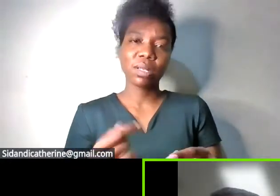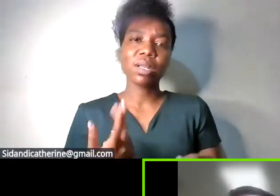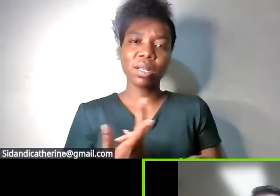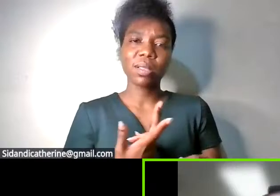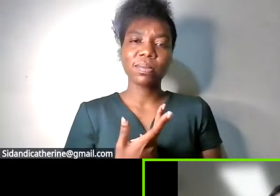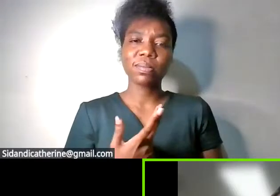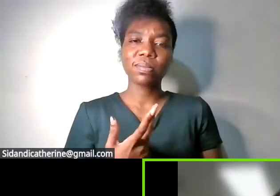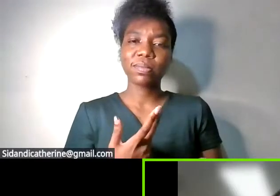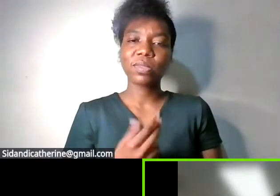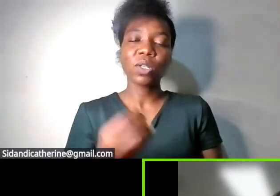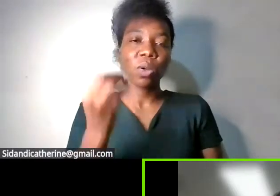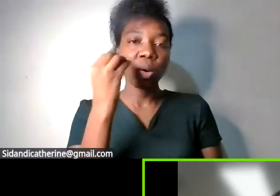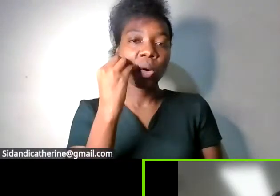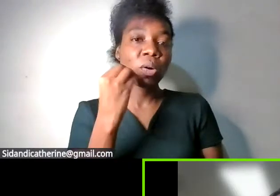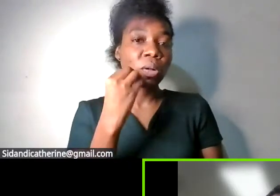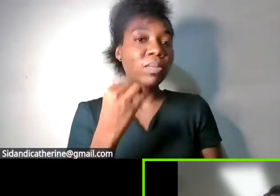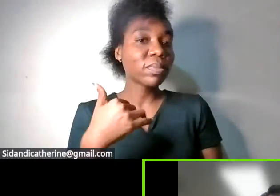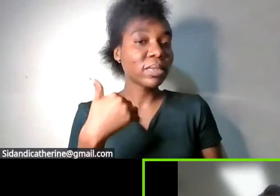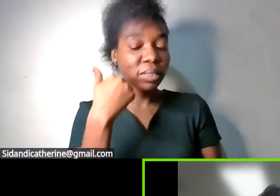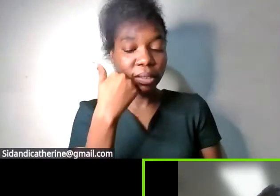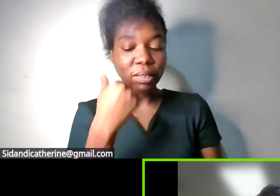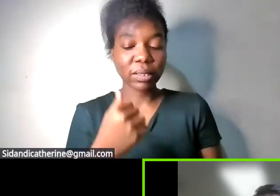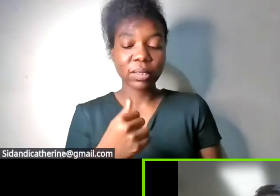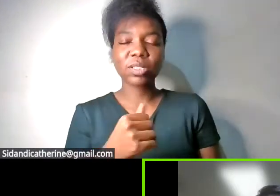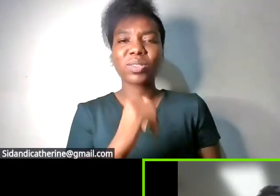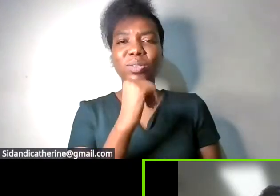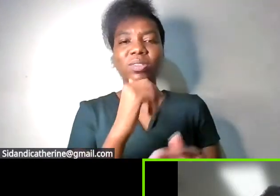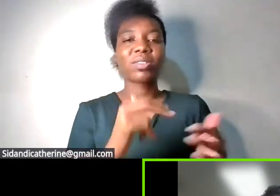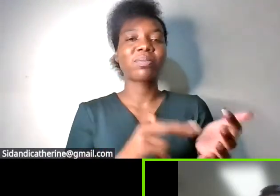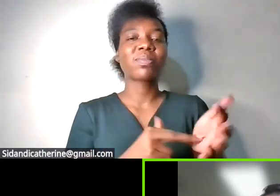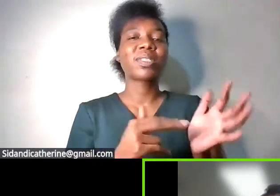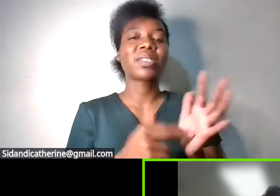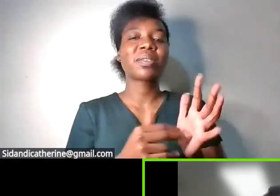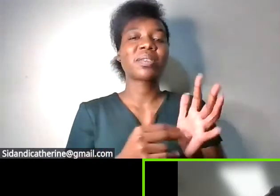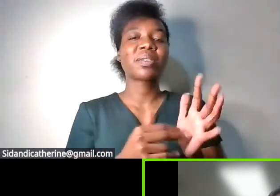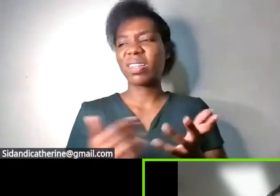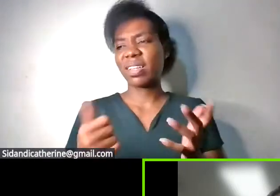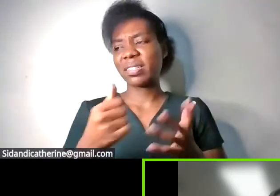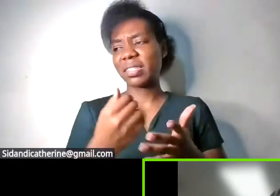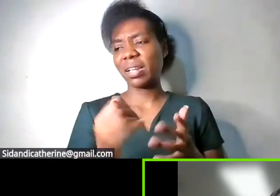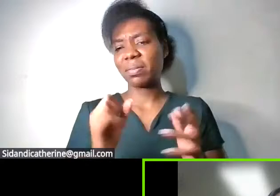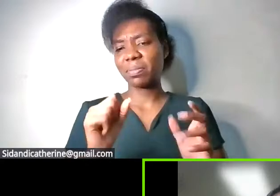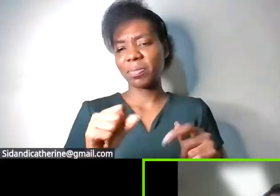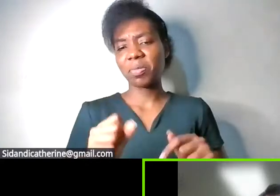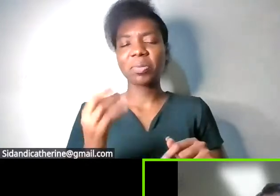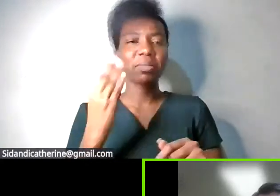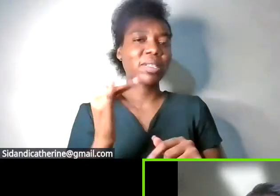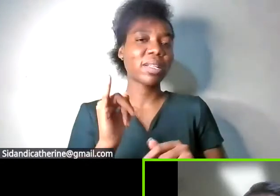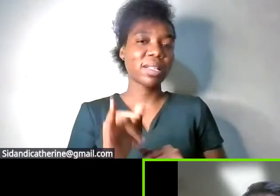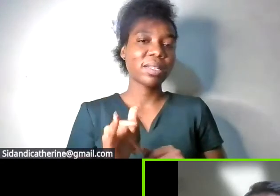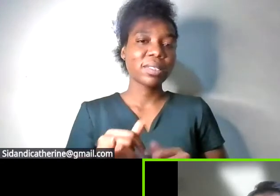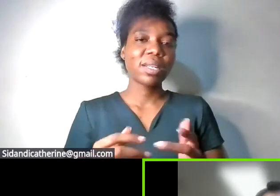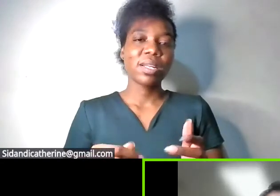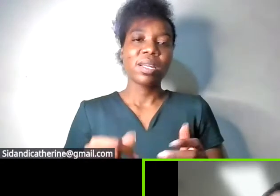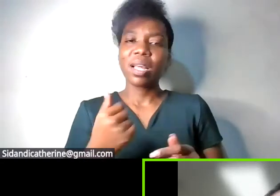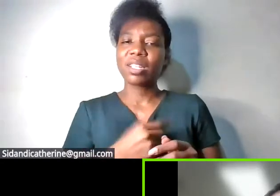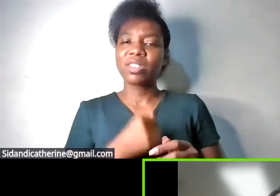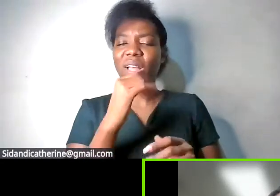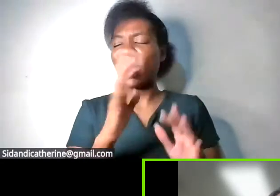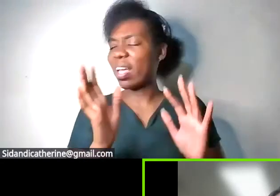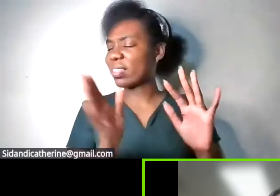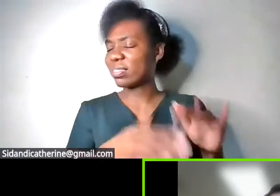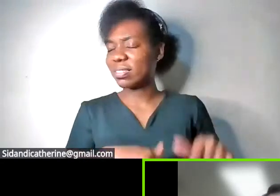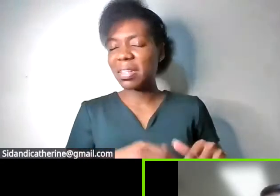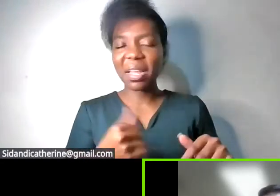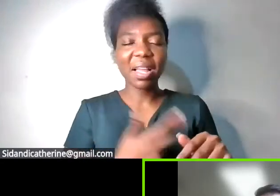not something that, again, every child is going to experience it at some point, and we don't want to lie to you saying, hey, we don't have kids who don't feel homesick, but we